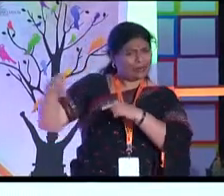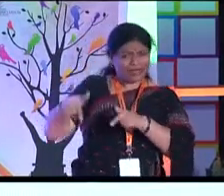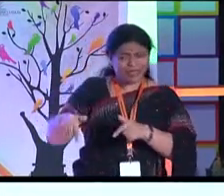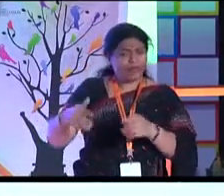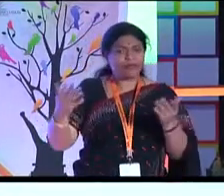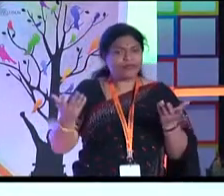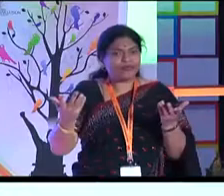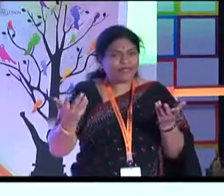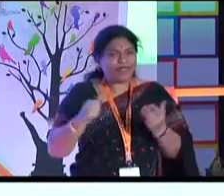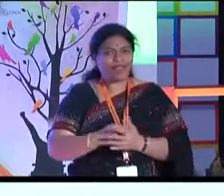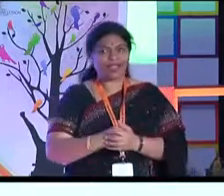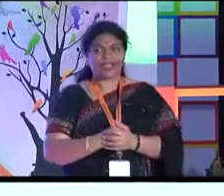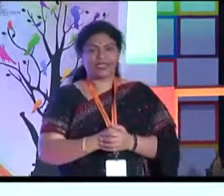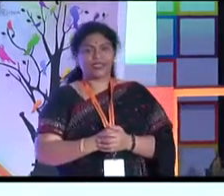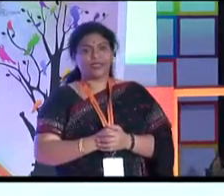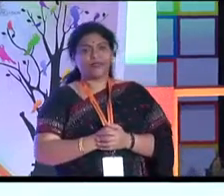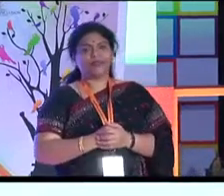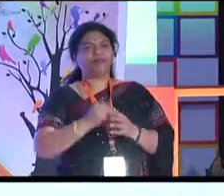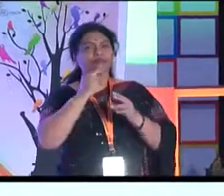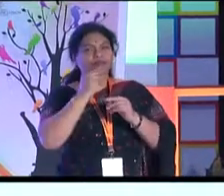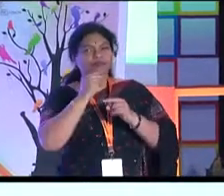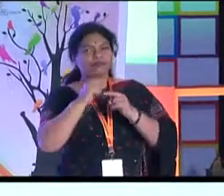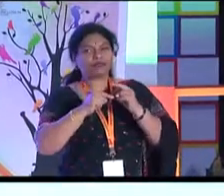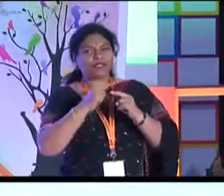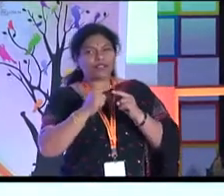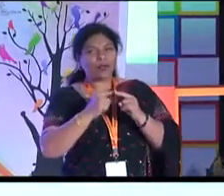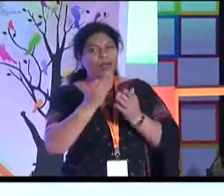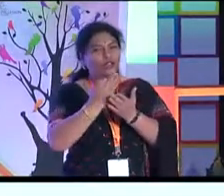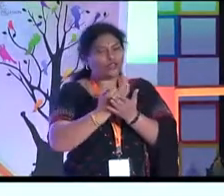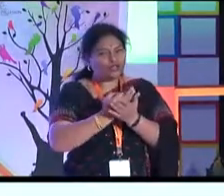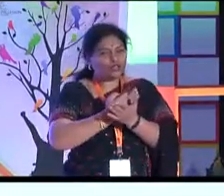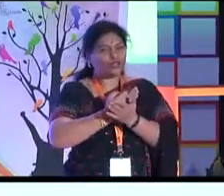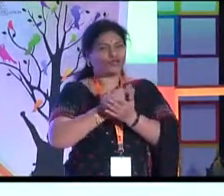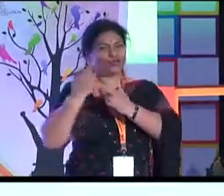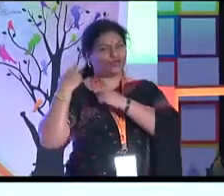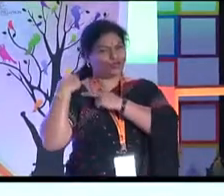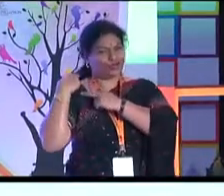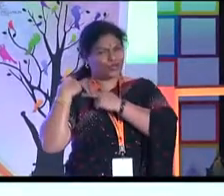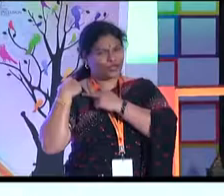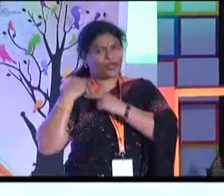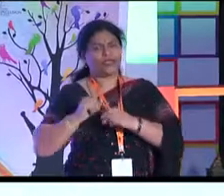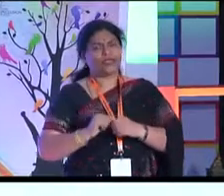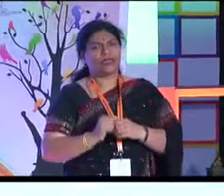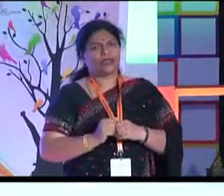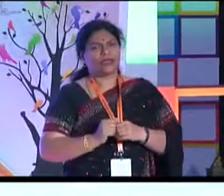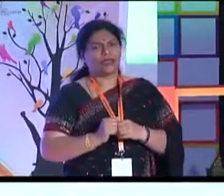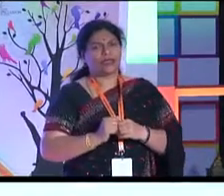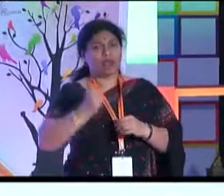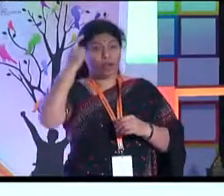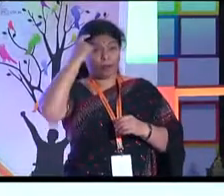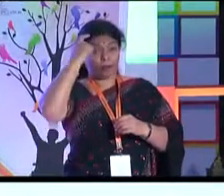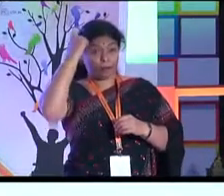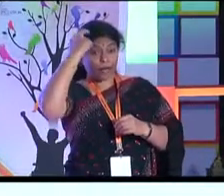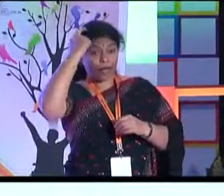And then he said, talk about, your new initiative, which is on brain research, and that's